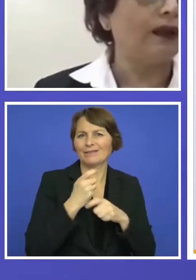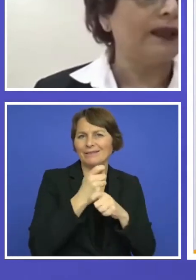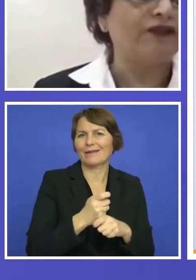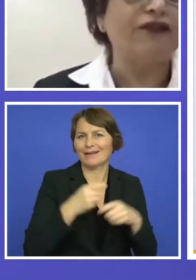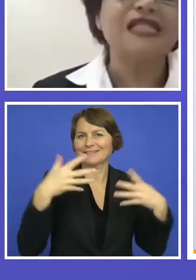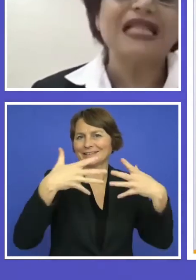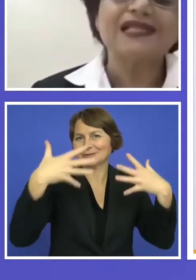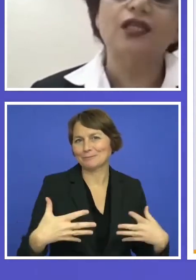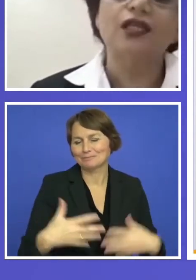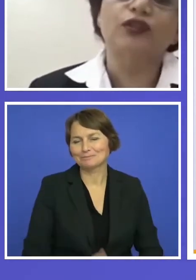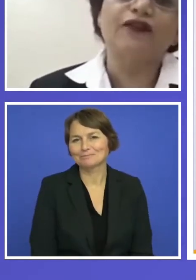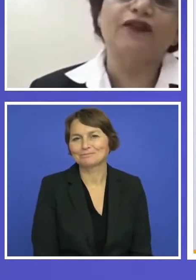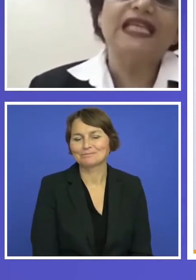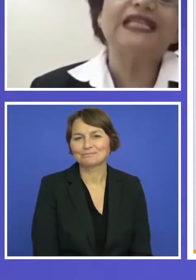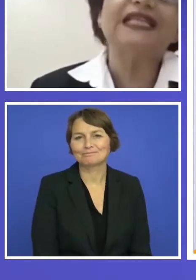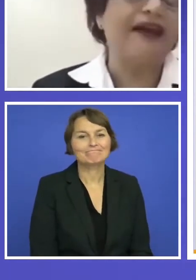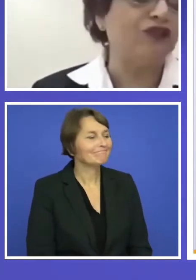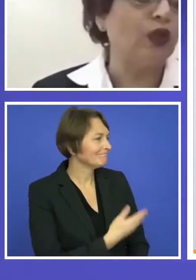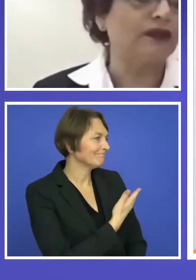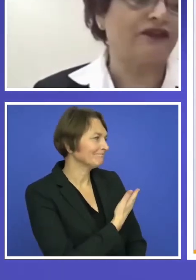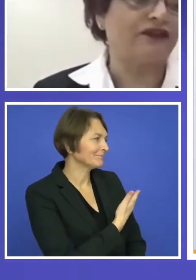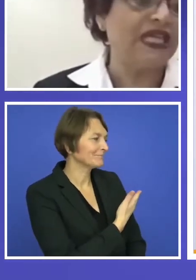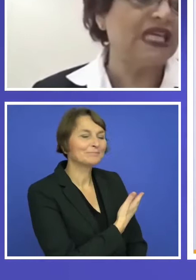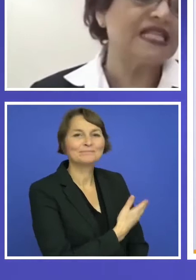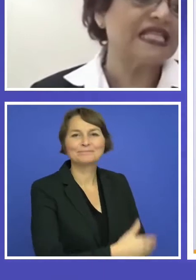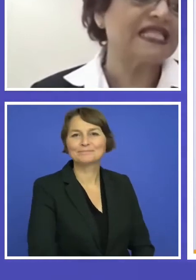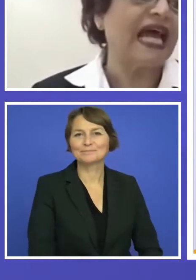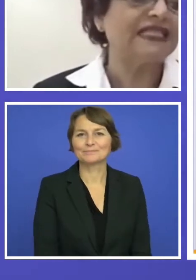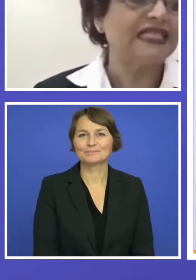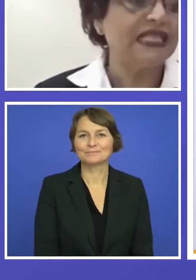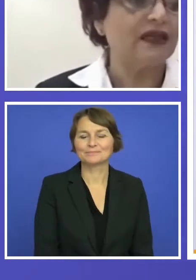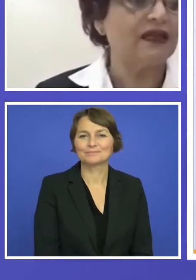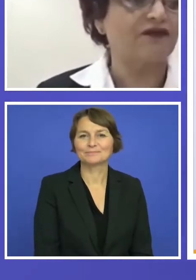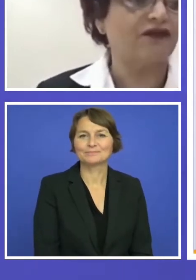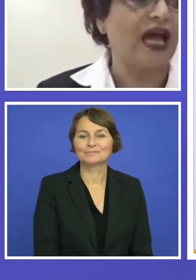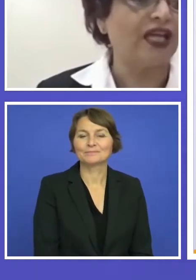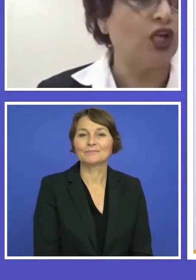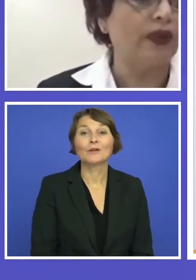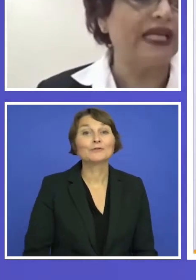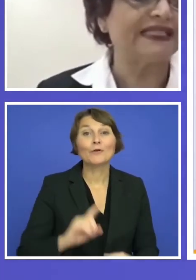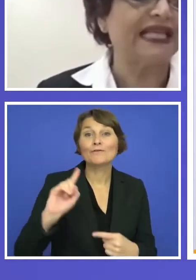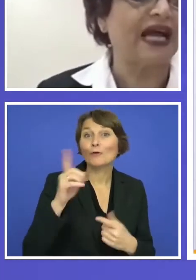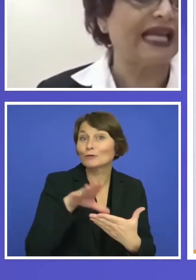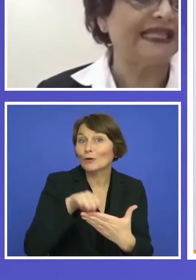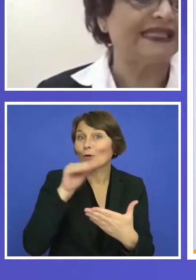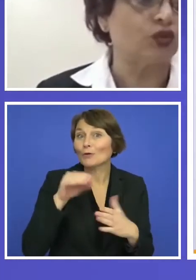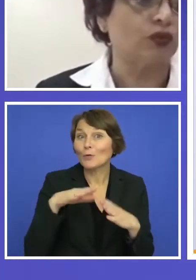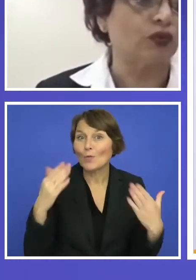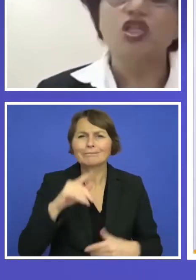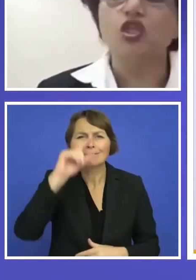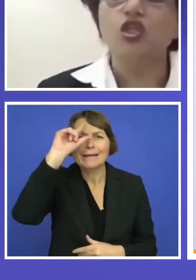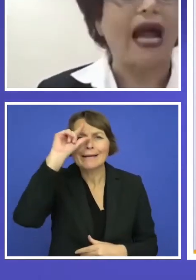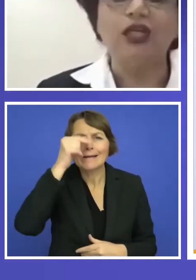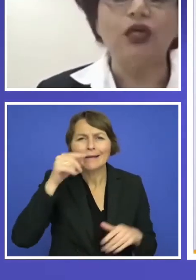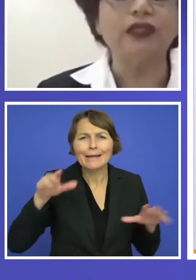So the first lesson, or the first thing that I've learned from eagles, is that eagles fly alone and at high